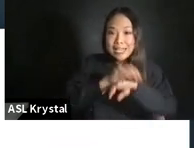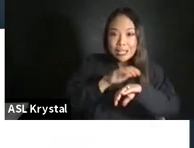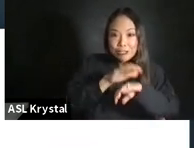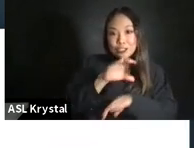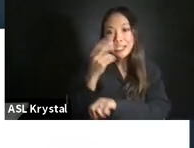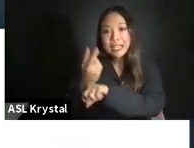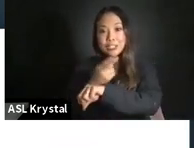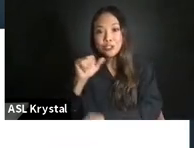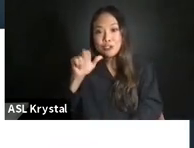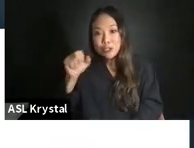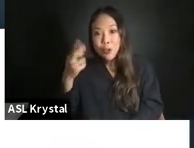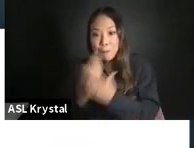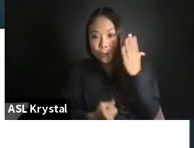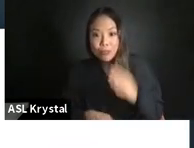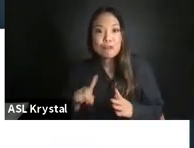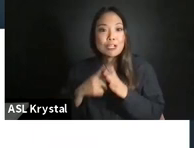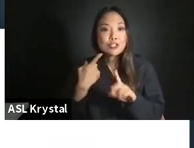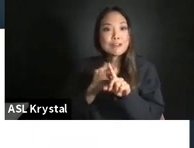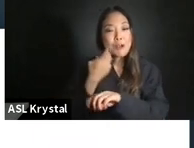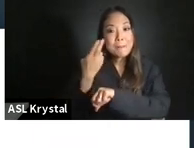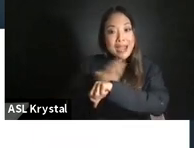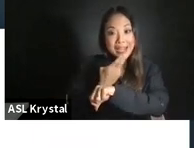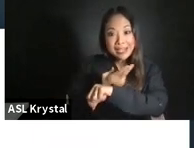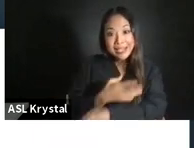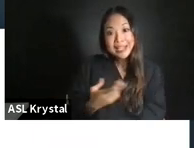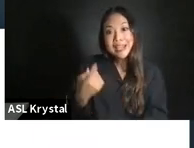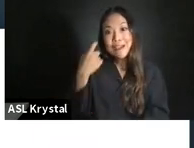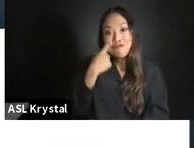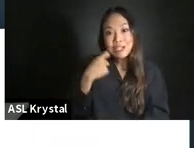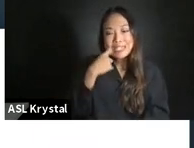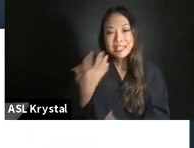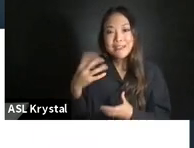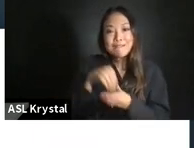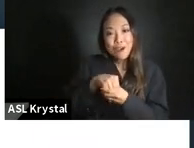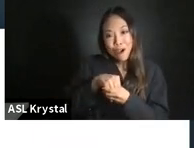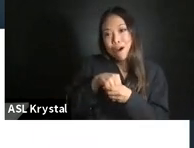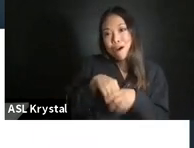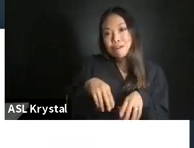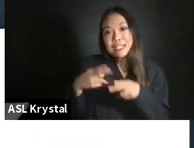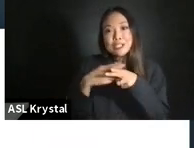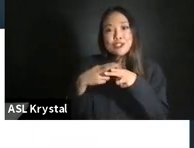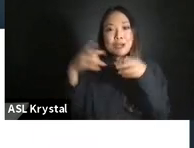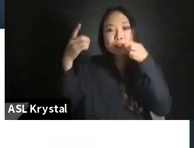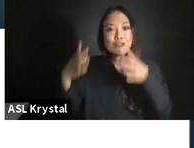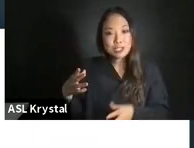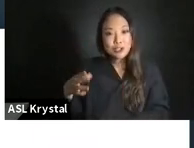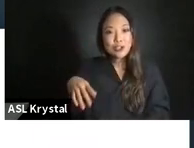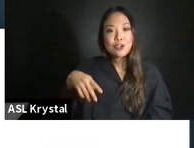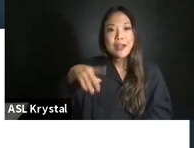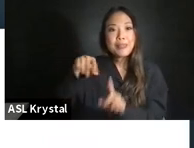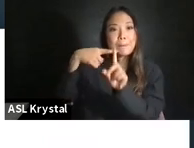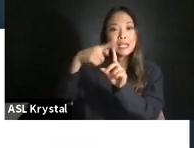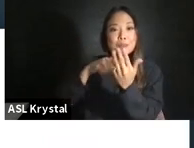community she recently served as the interim director of the diploma plus program at charlestown high